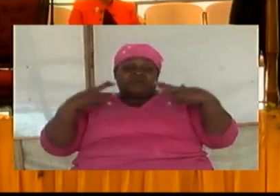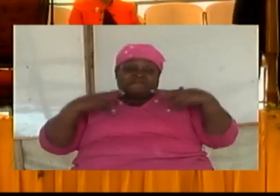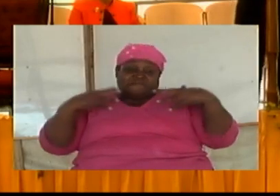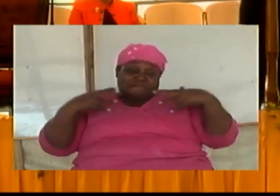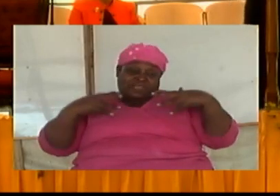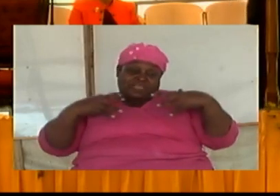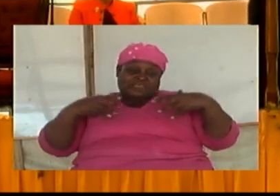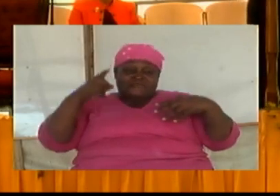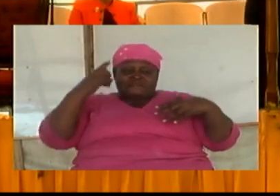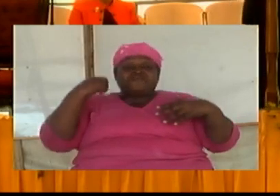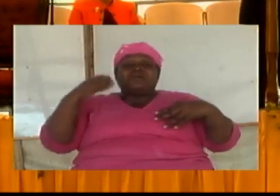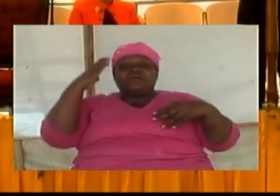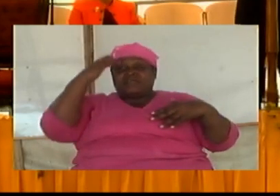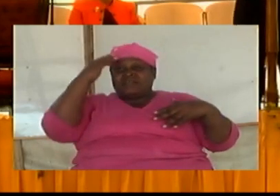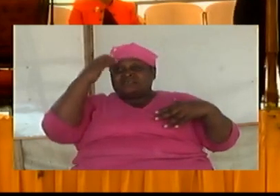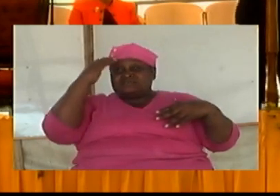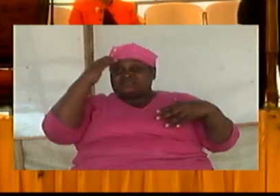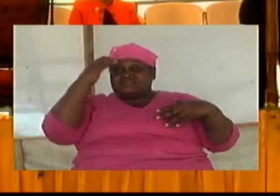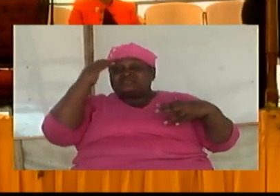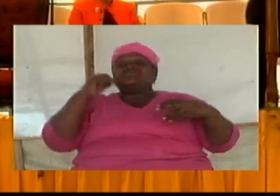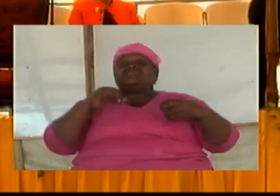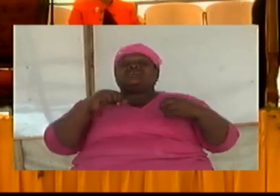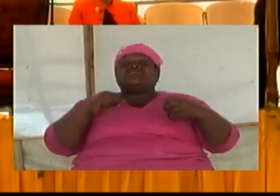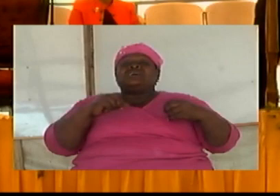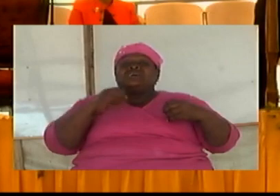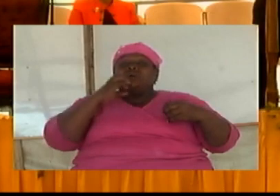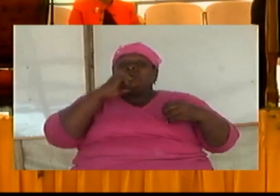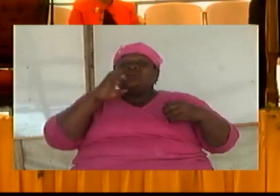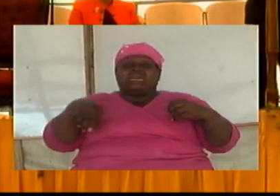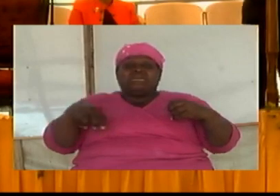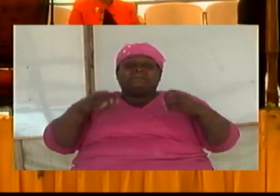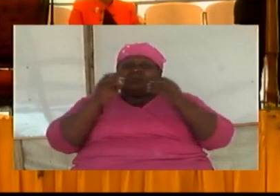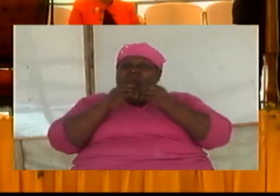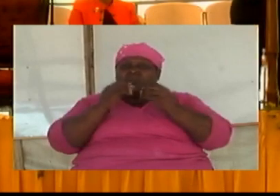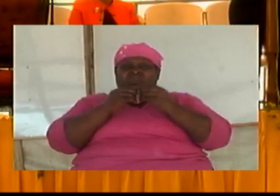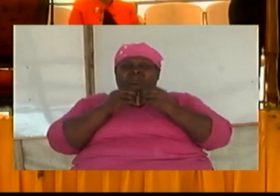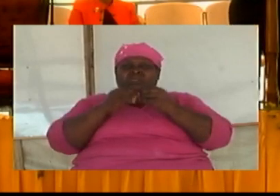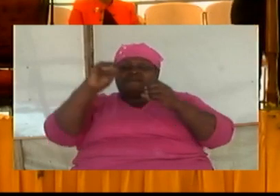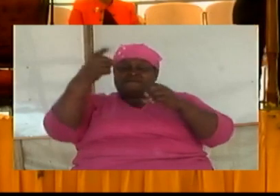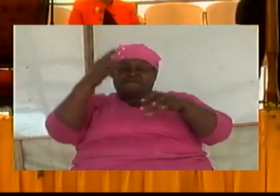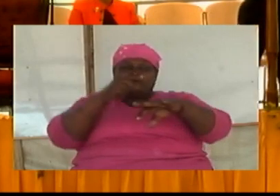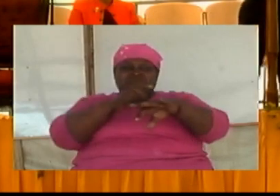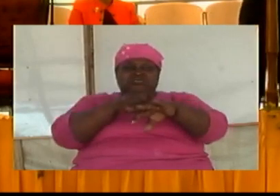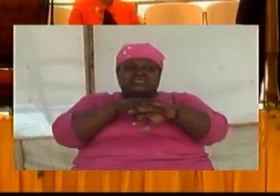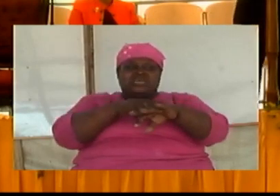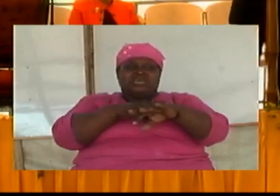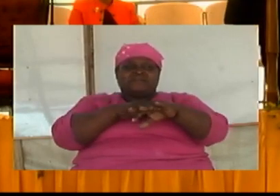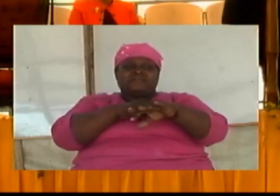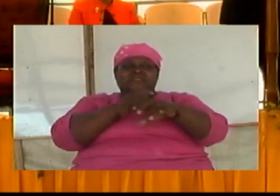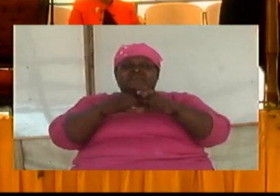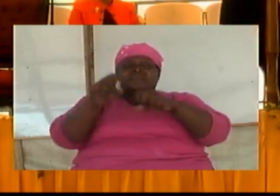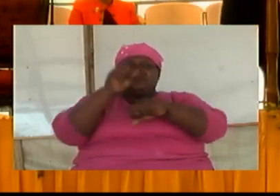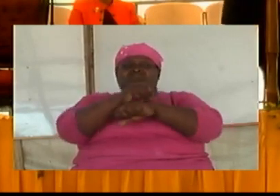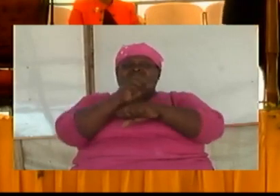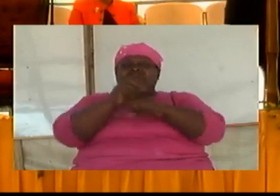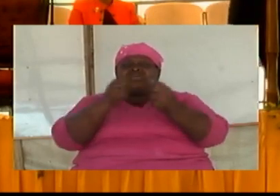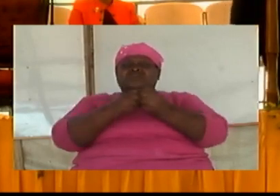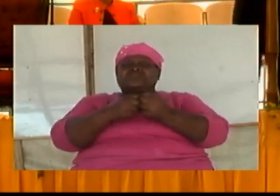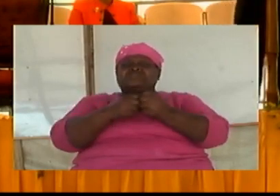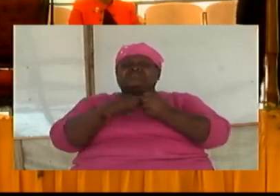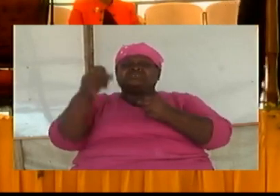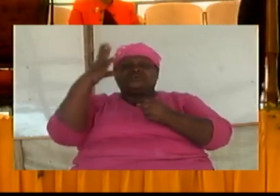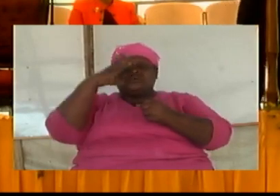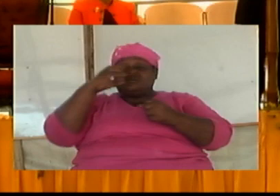it is considered novel. In other words, it is the first time that they are dealing with this particular strain